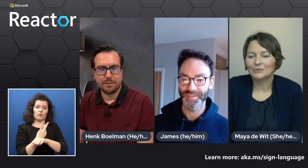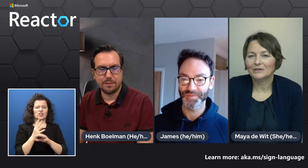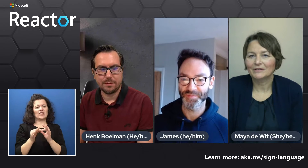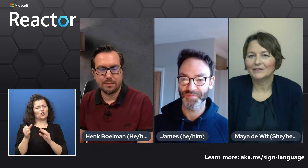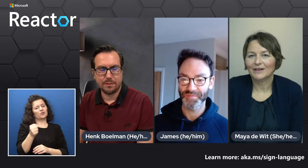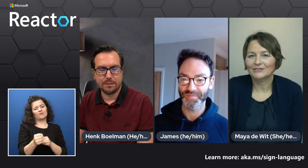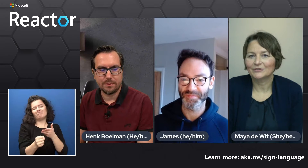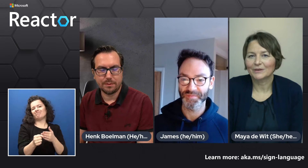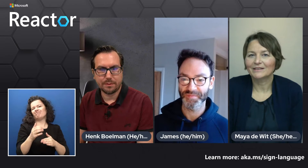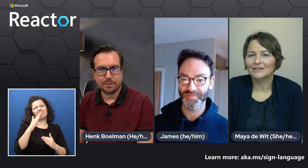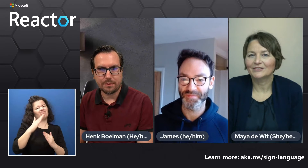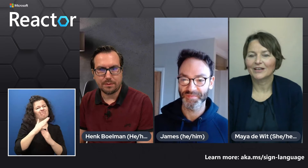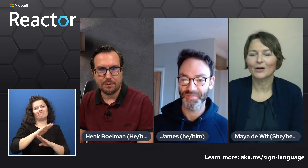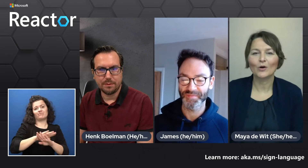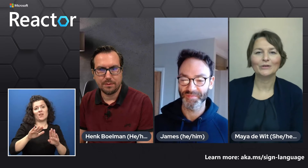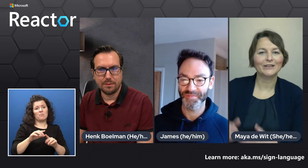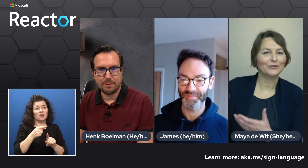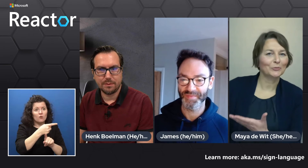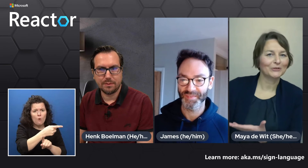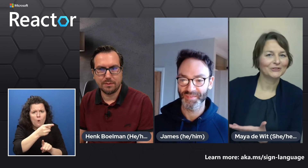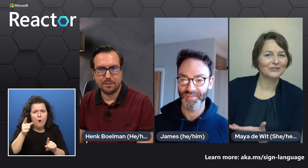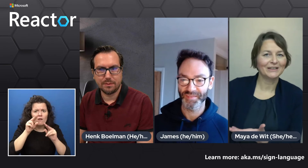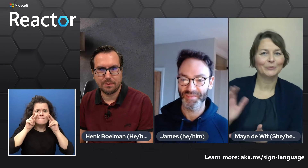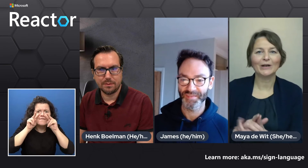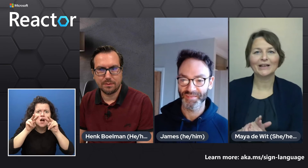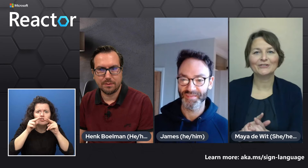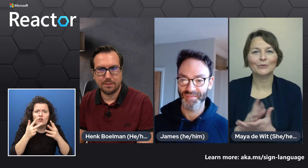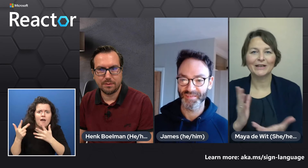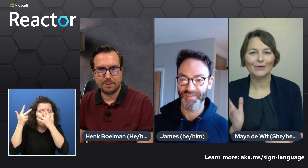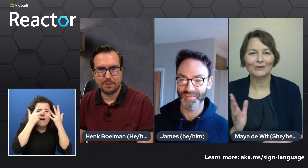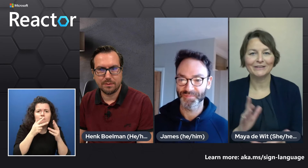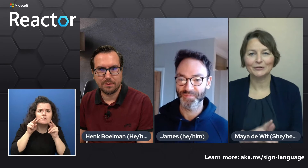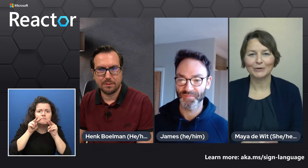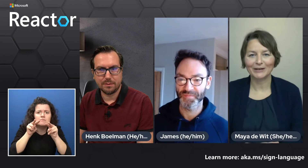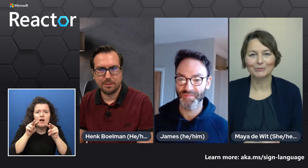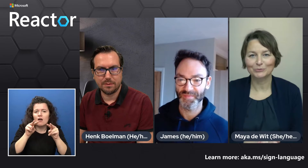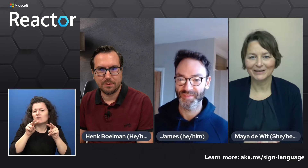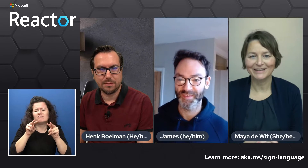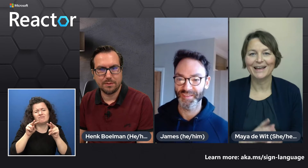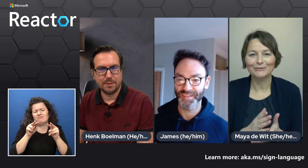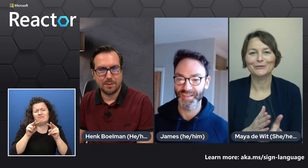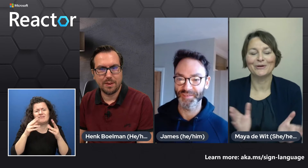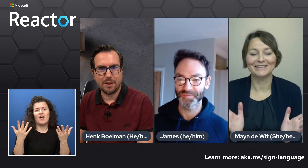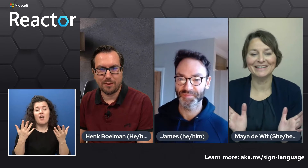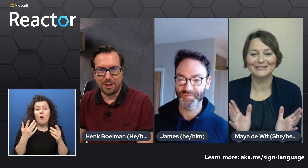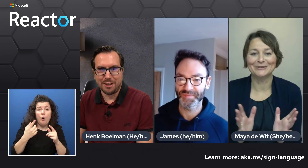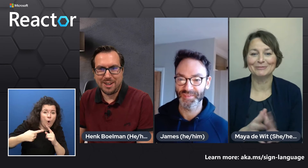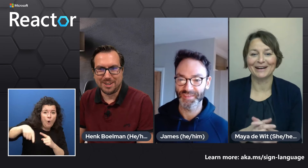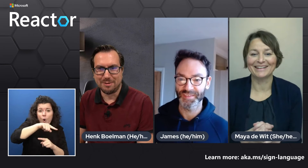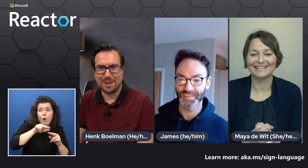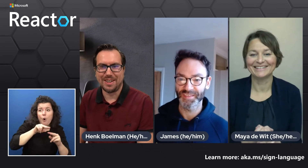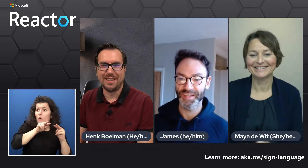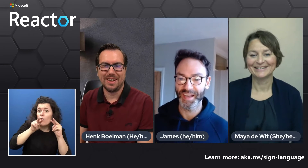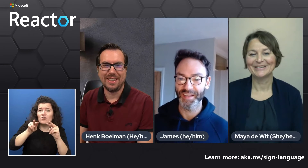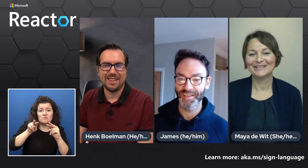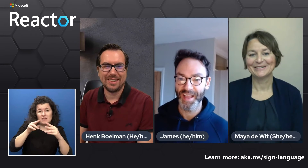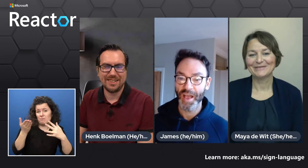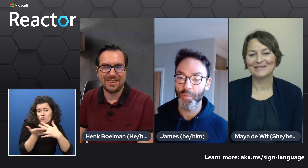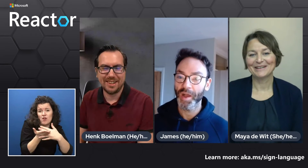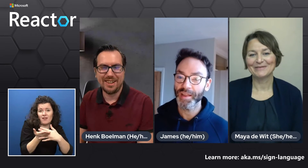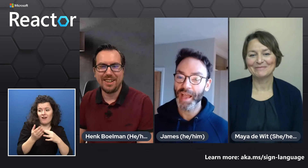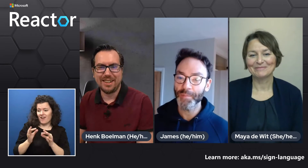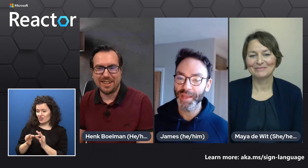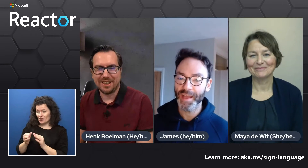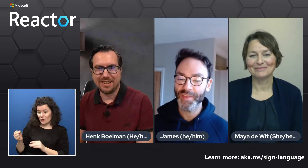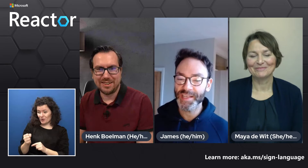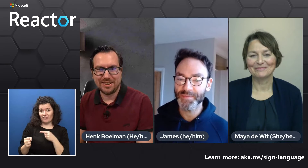in real events, right? They say, oh, the interpreters need a break, so we now all need to break, but really everyone needs a break. Yeah.